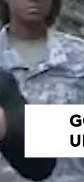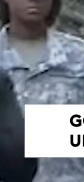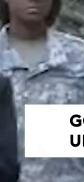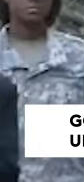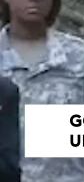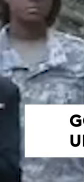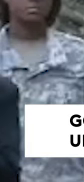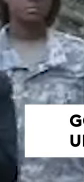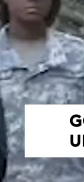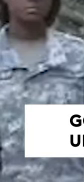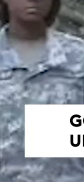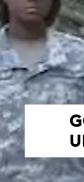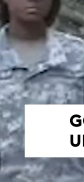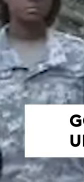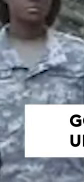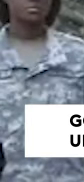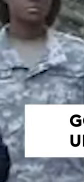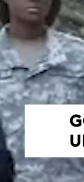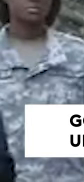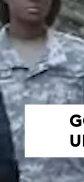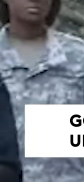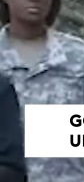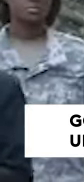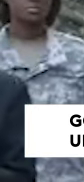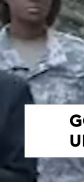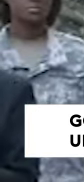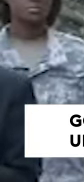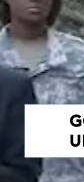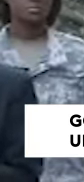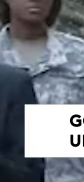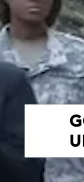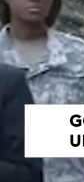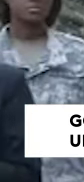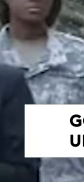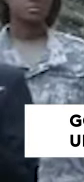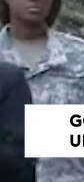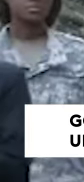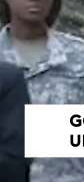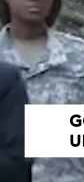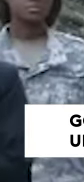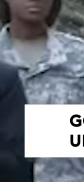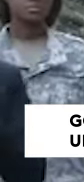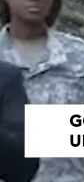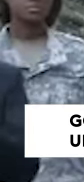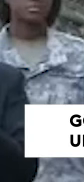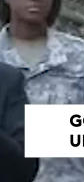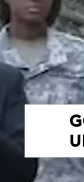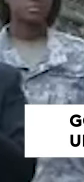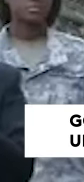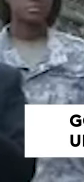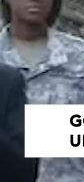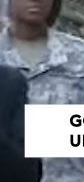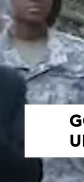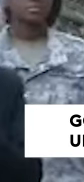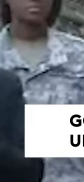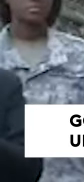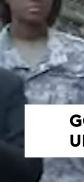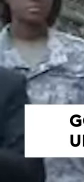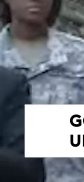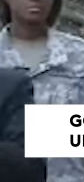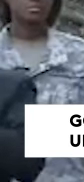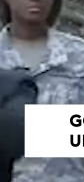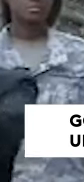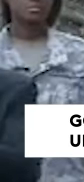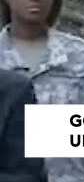One of our main objectives is to get roads clear so that life safety mission can continue, and also to support the power restoration. You notice there's a lot